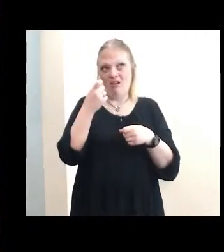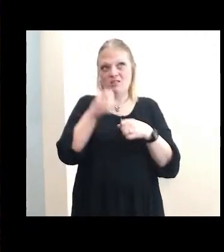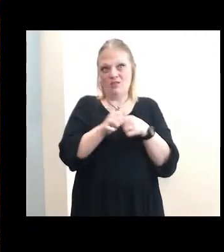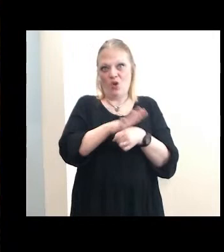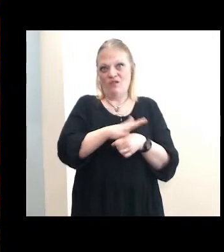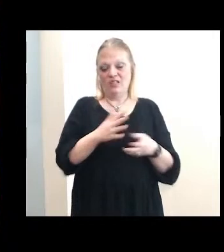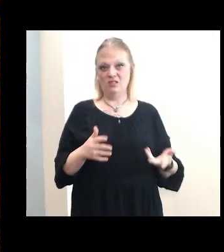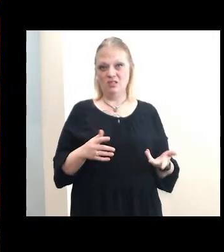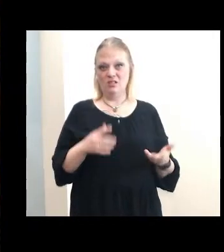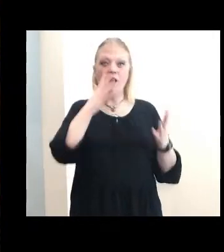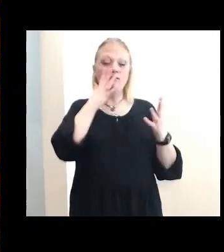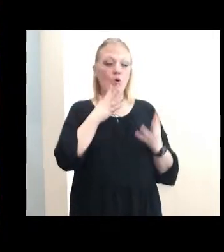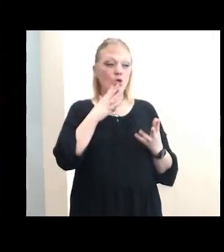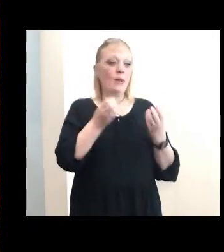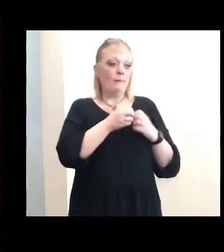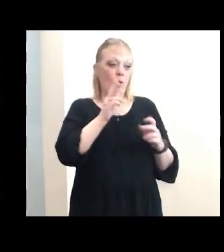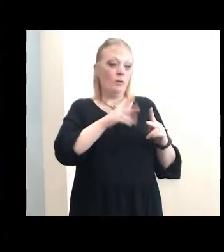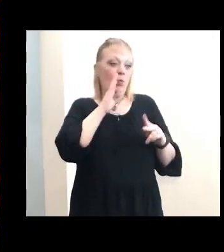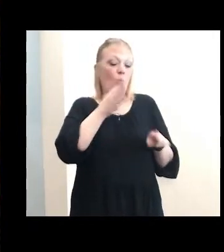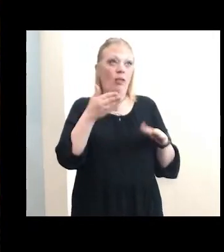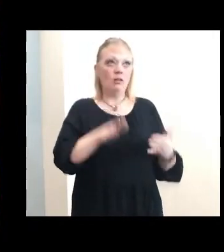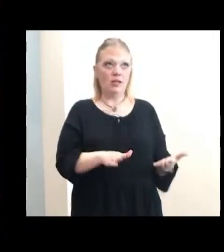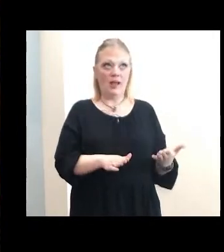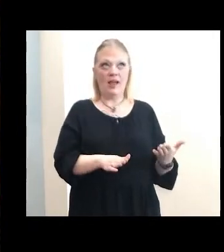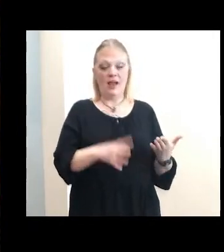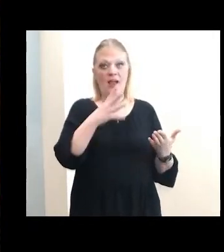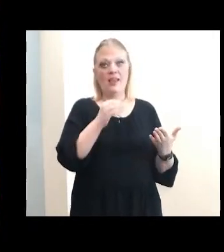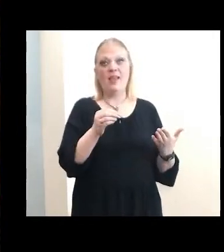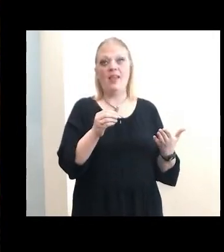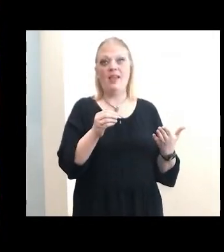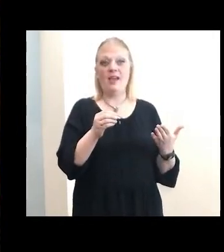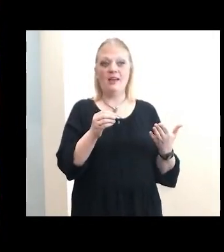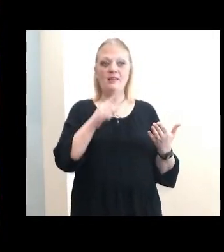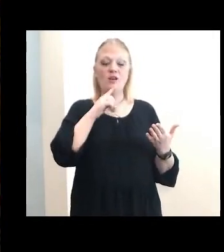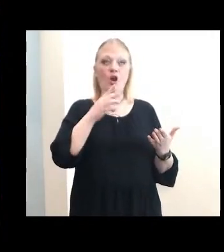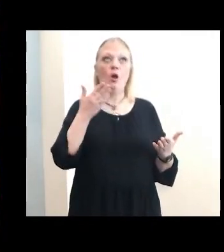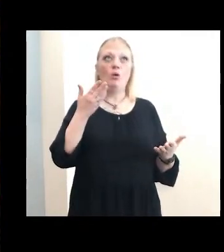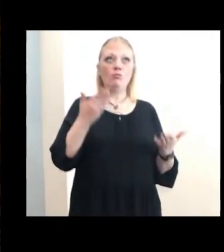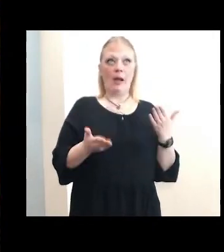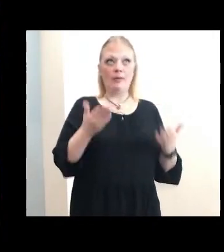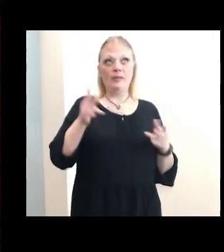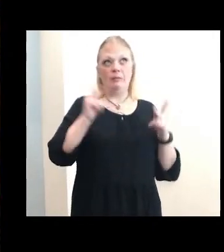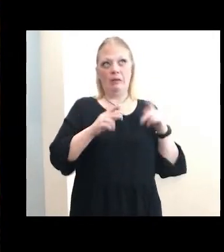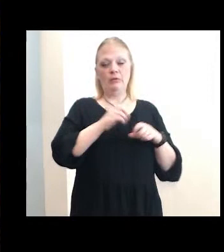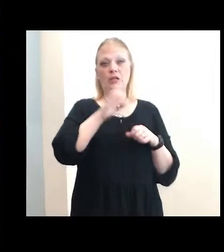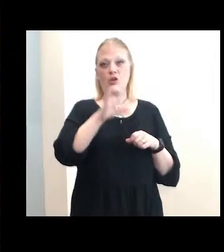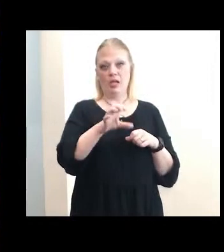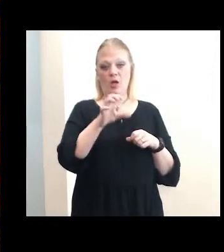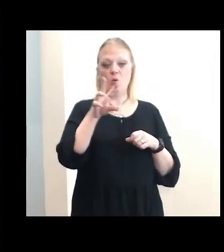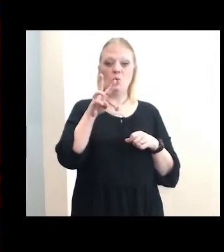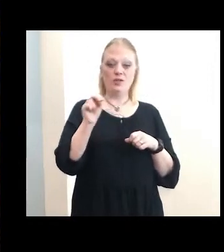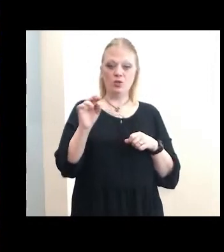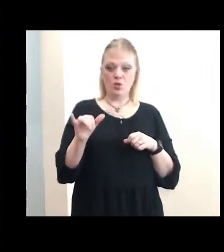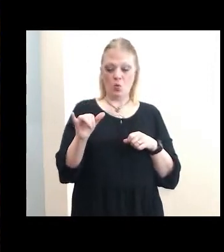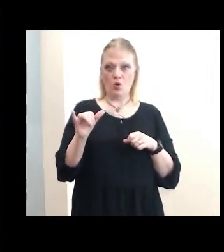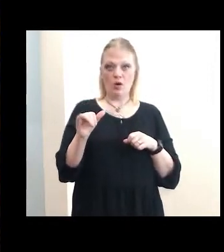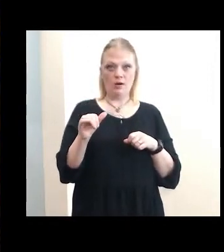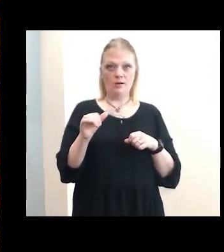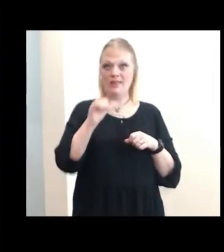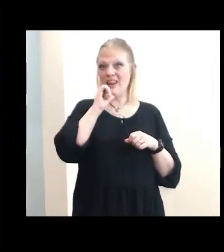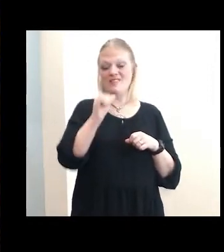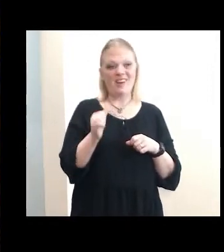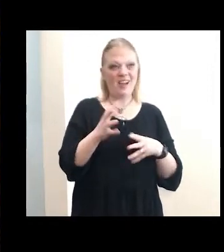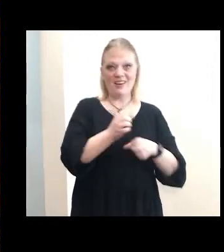And unfortunately, more people will die. And there are probably people in Erie County and Western New York who have not